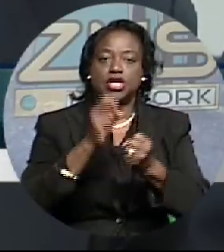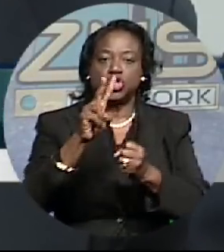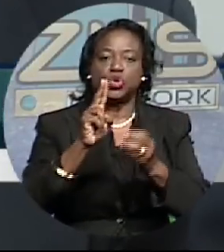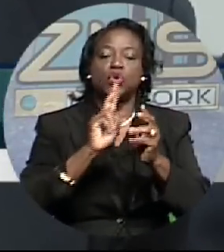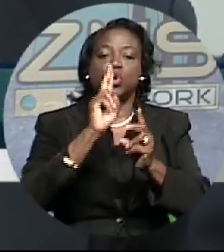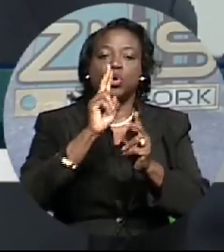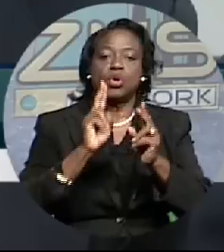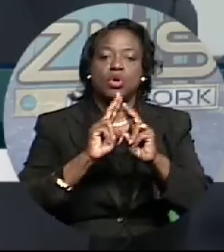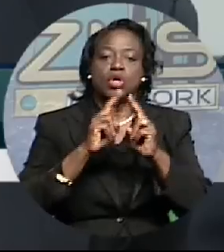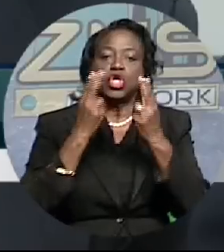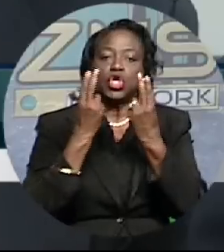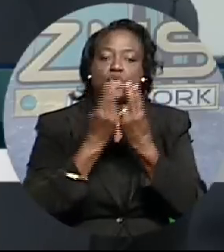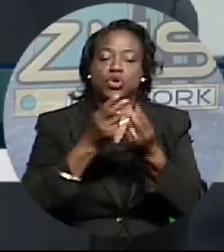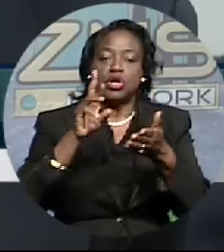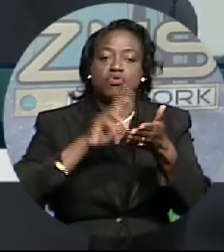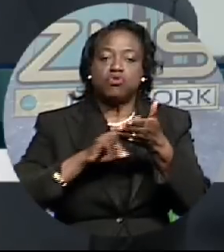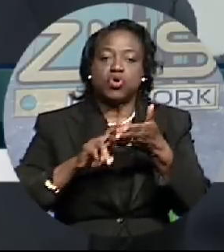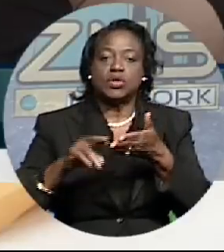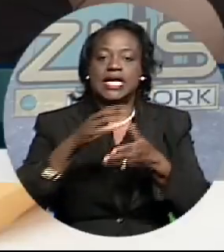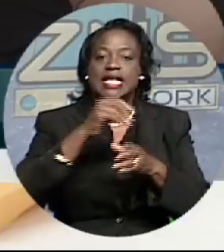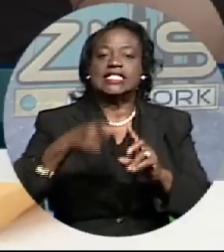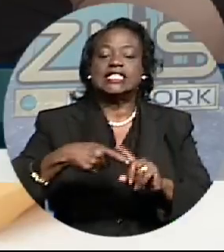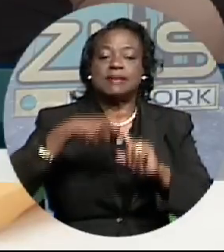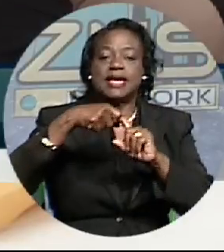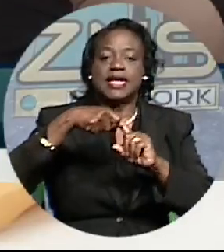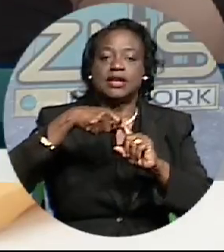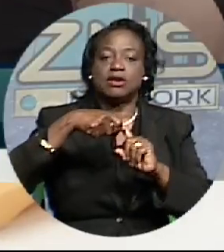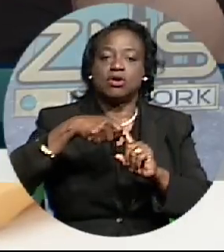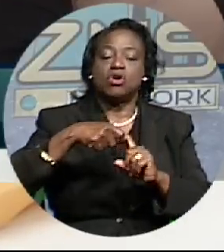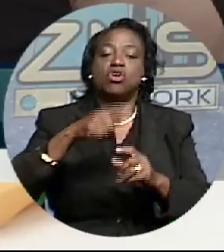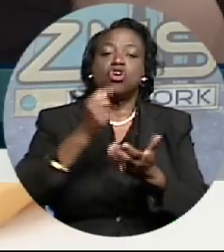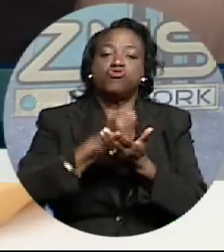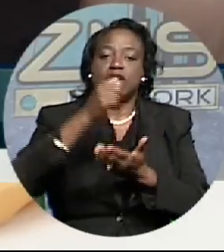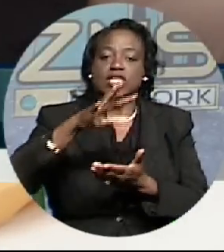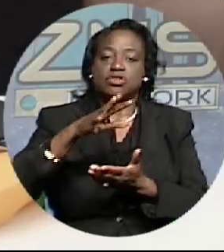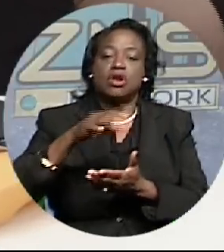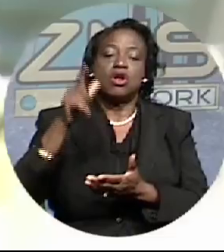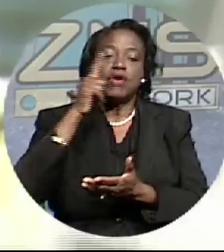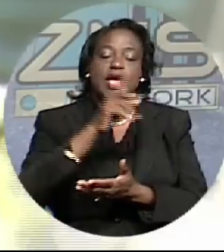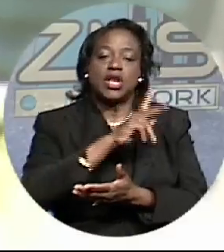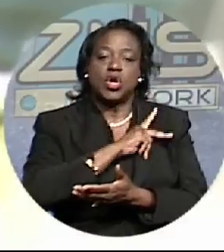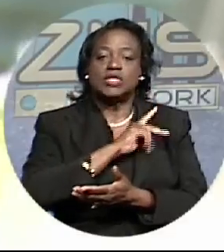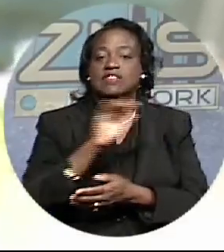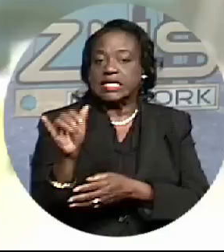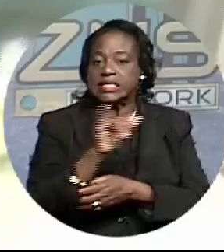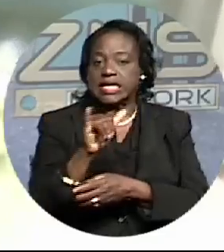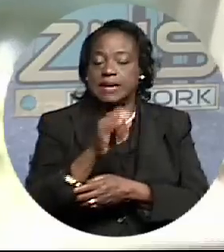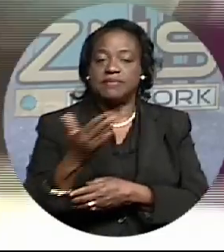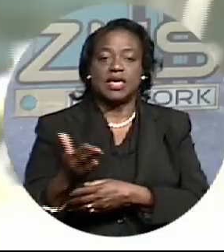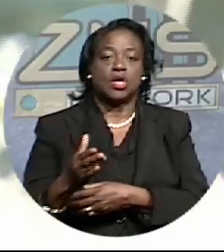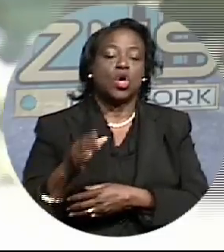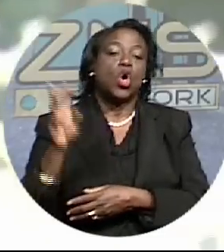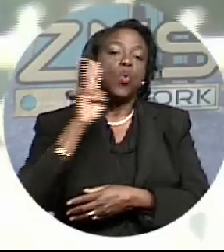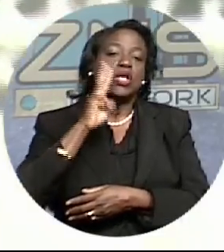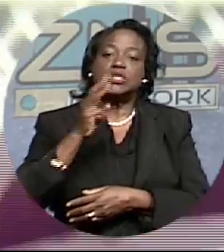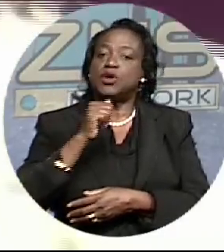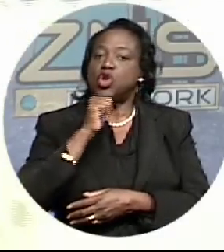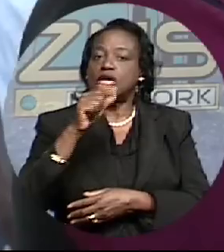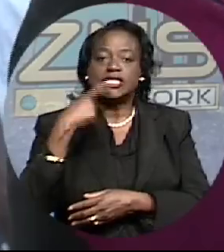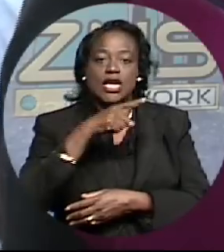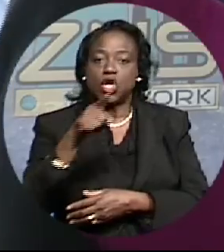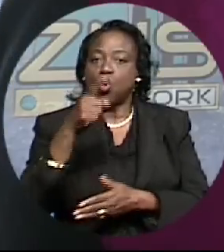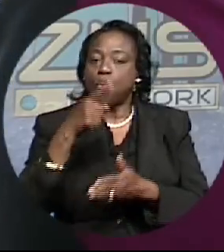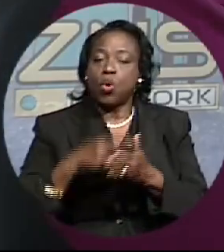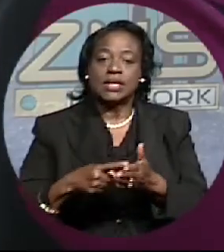also suspended Treasurer Lorraine Knowles for 4 months for similar violations. Now, Wilson would not reveal what those violations